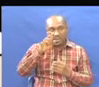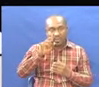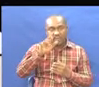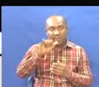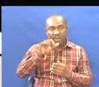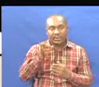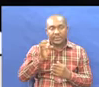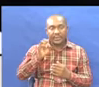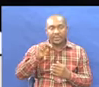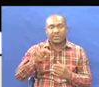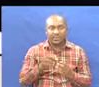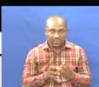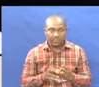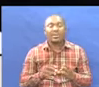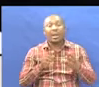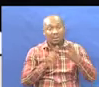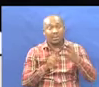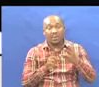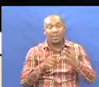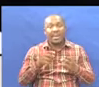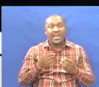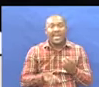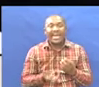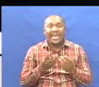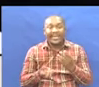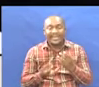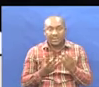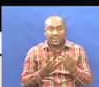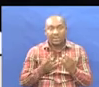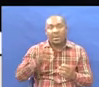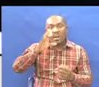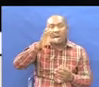three, it is called heating compound rich